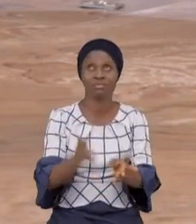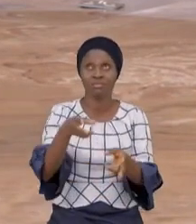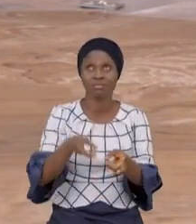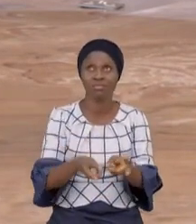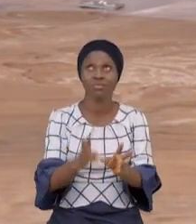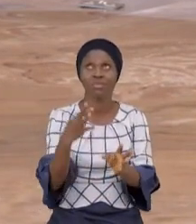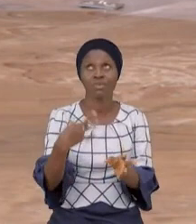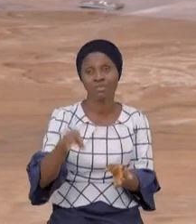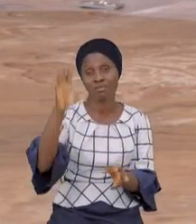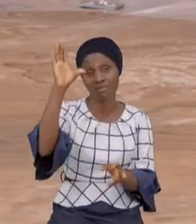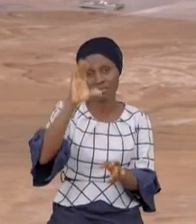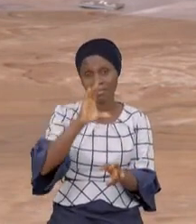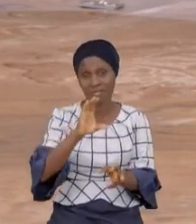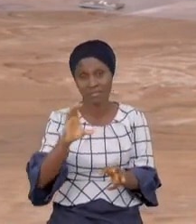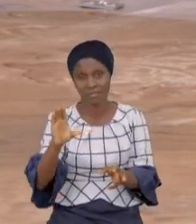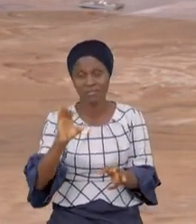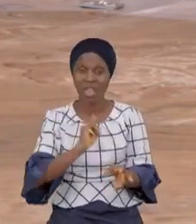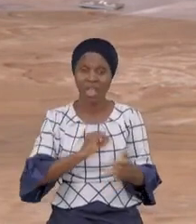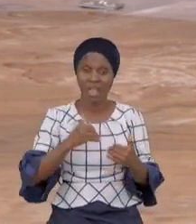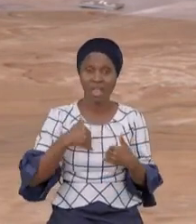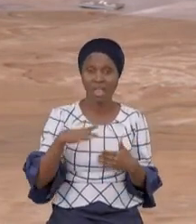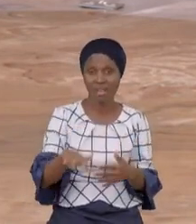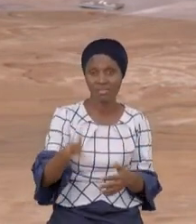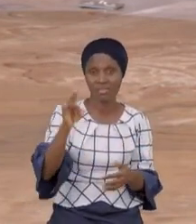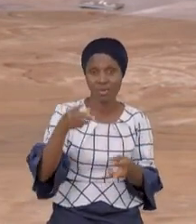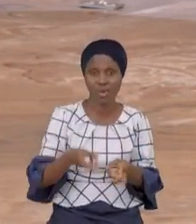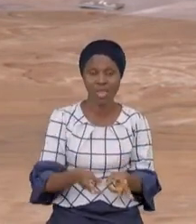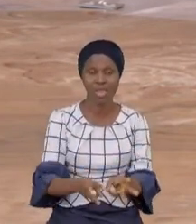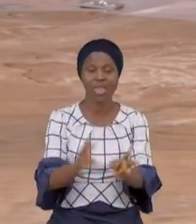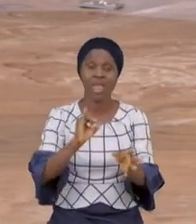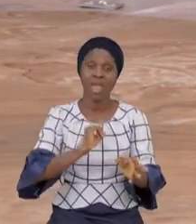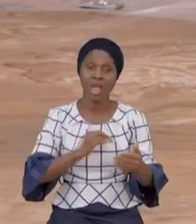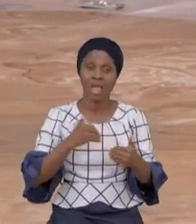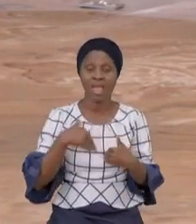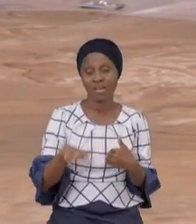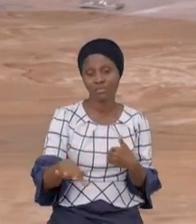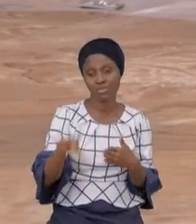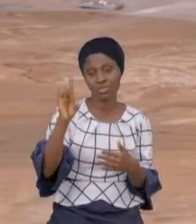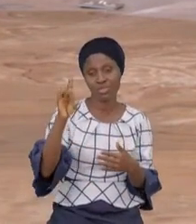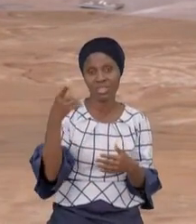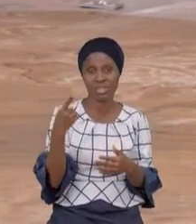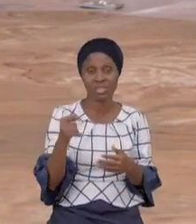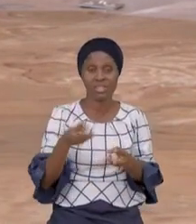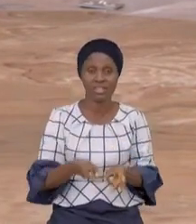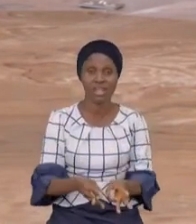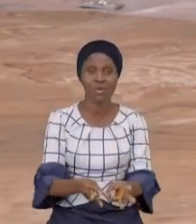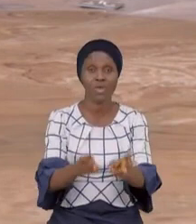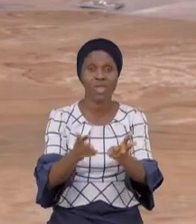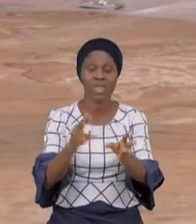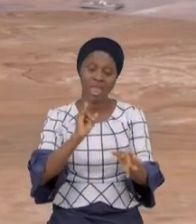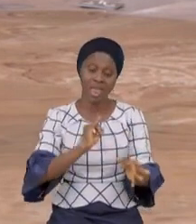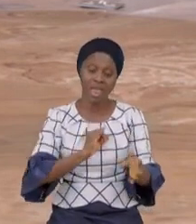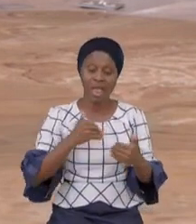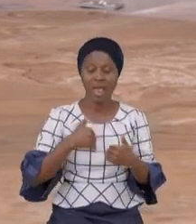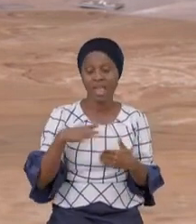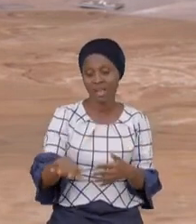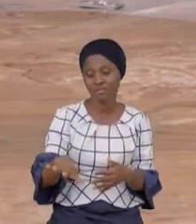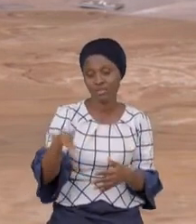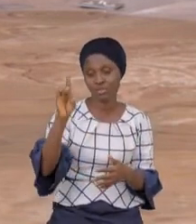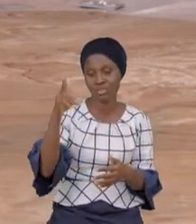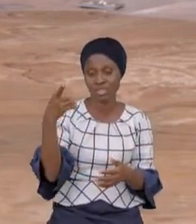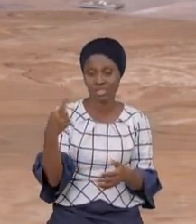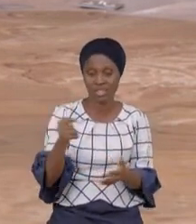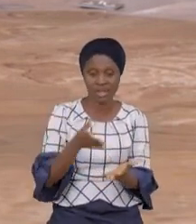Calvary. I have chosen the way. I have chosen the way. I